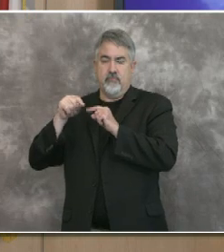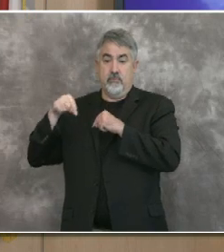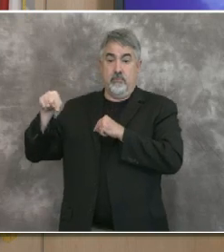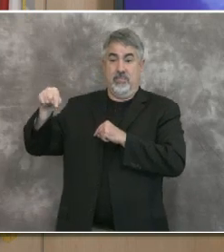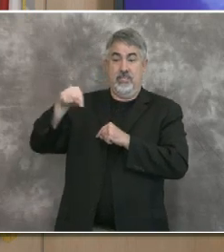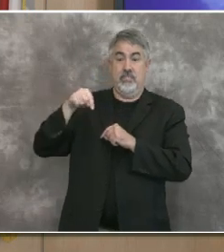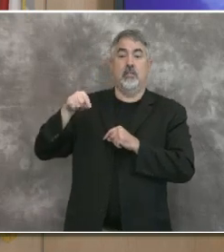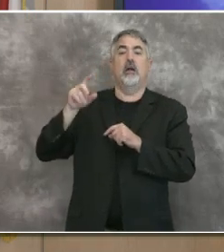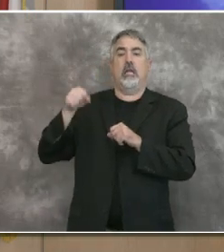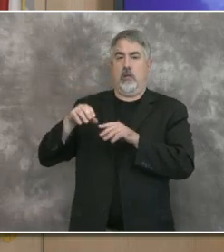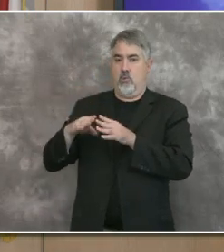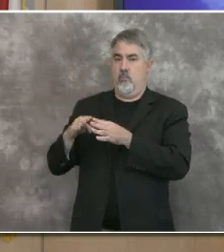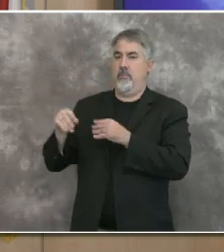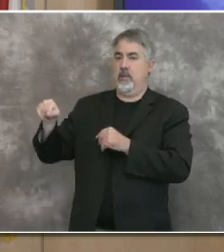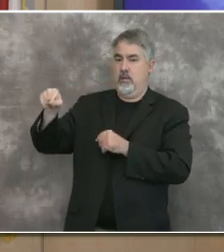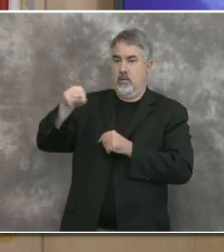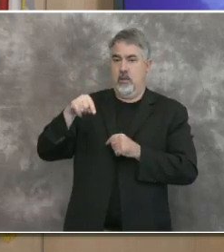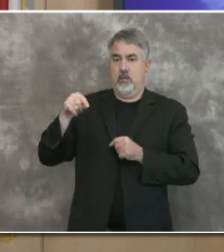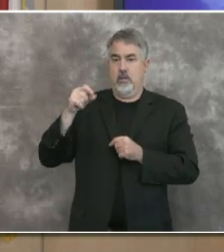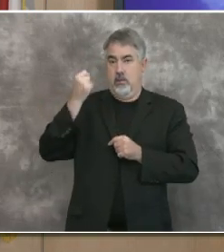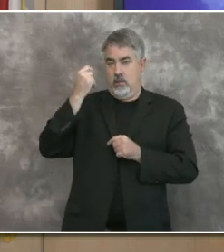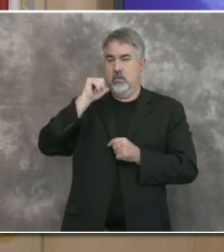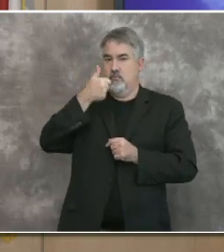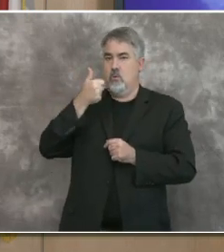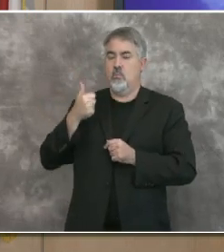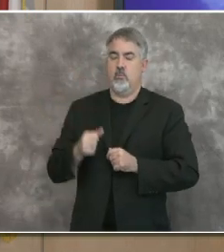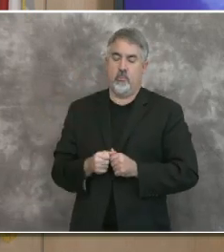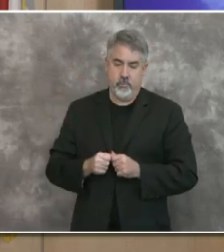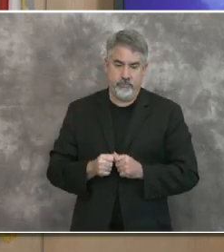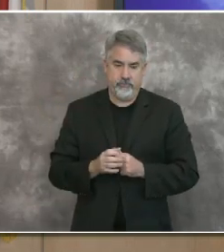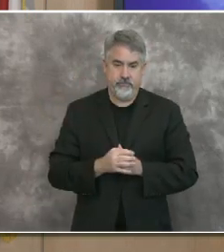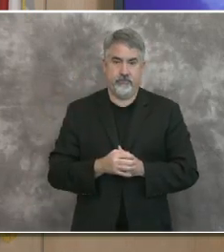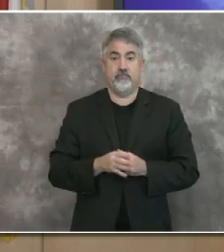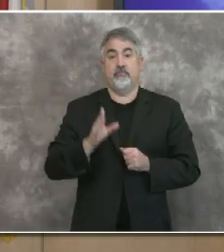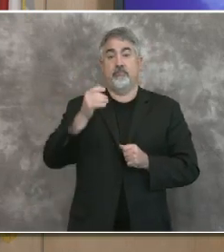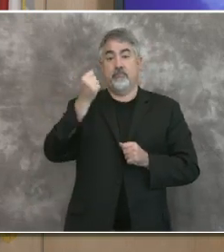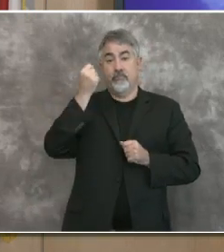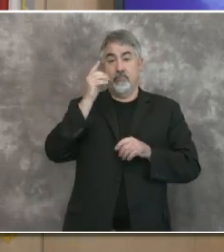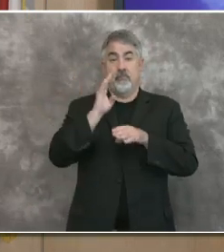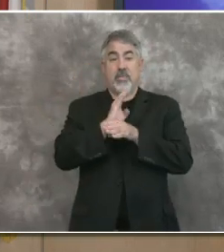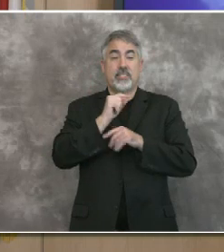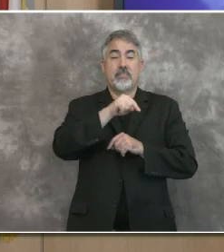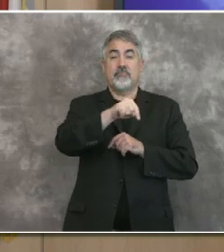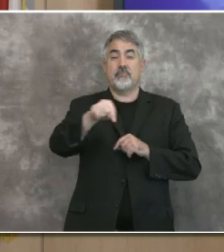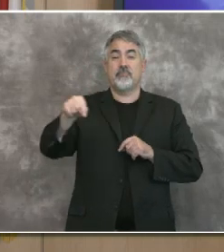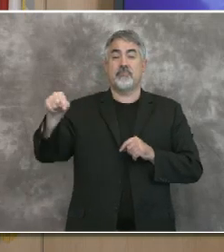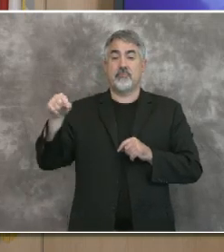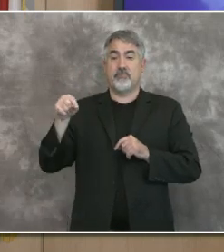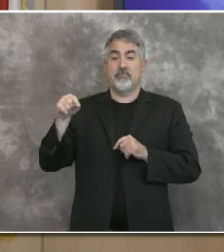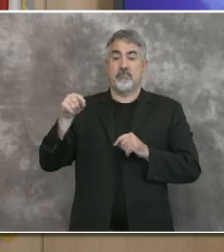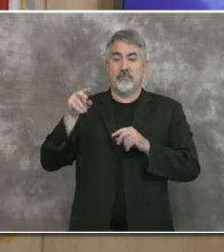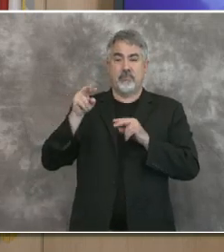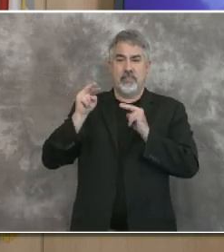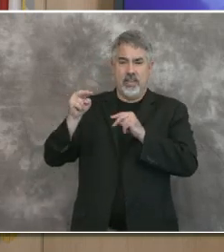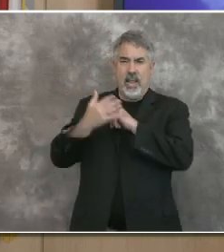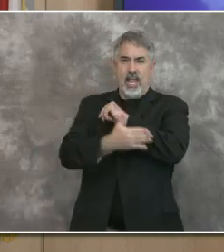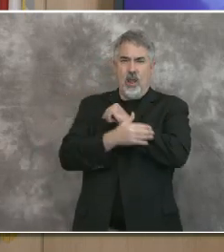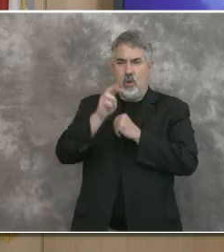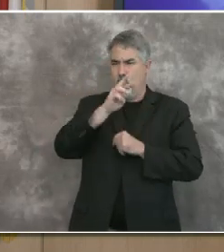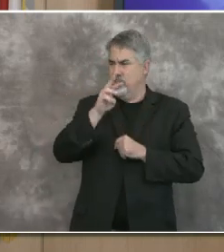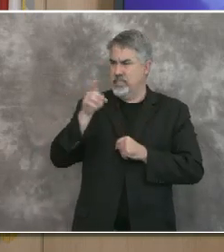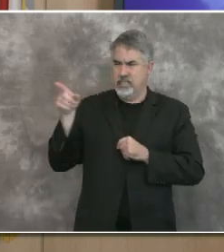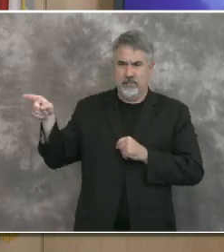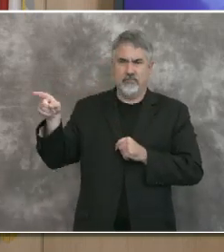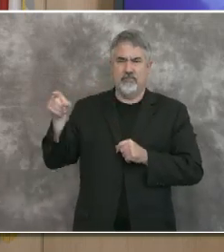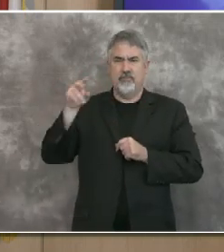open effective tomorrow. Each of these businesses that open needs to go to the county website and download our safe